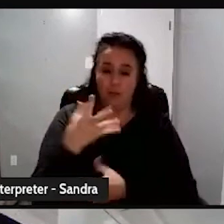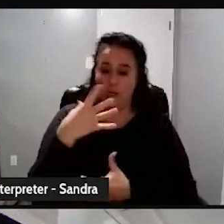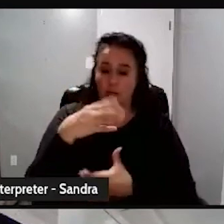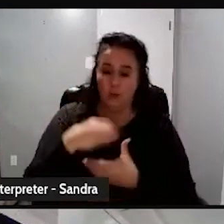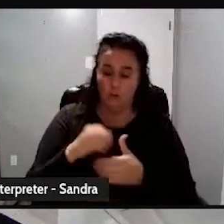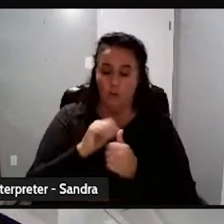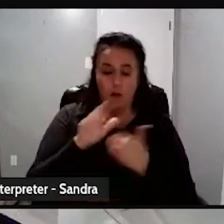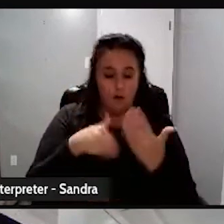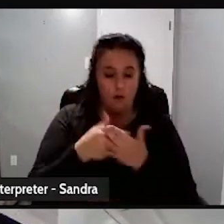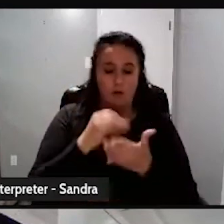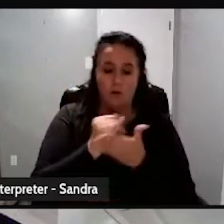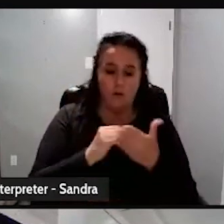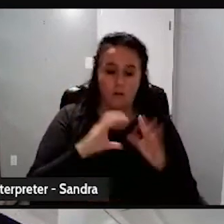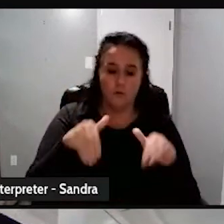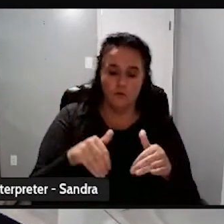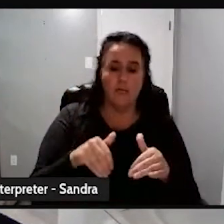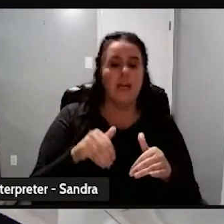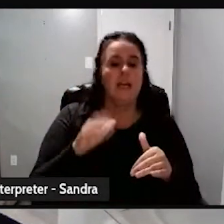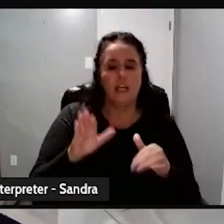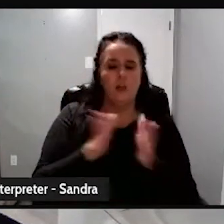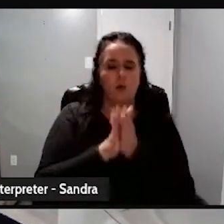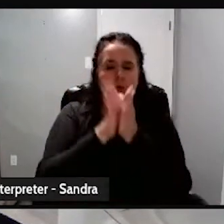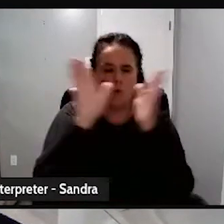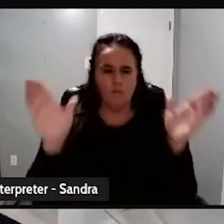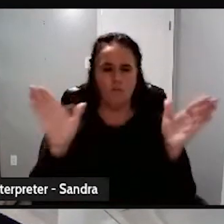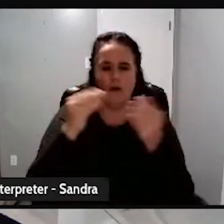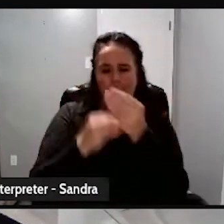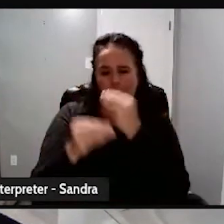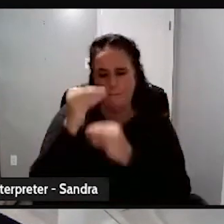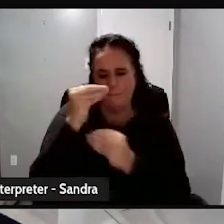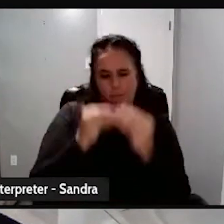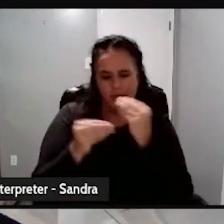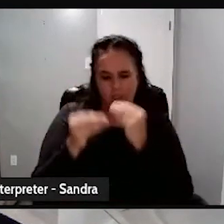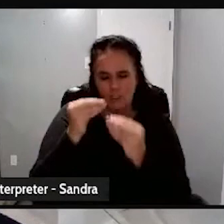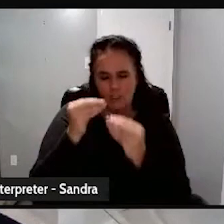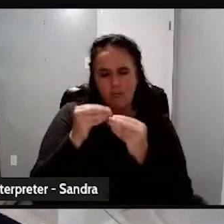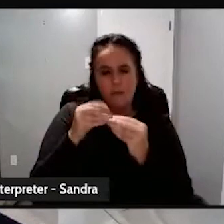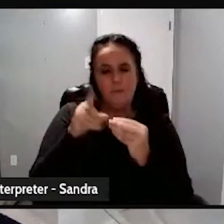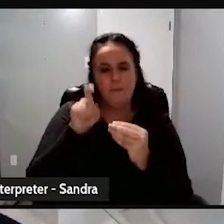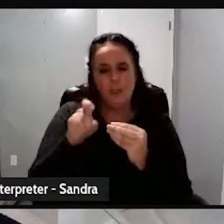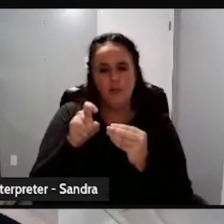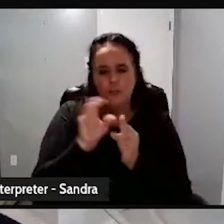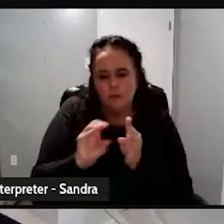what's your overall budget? And what are you going to budget for accommodation needs?